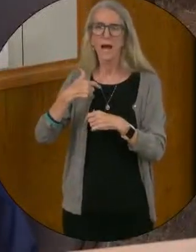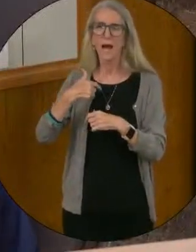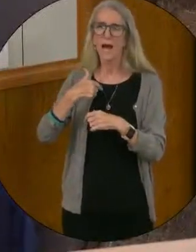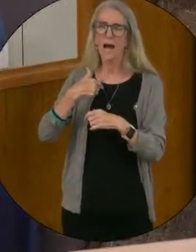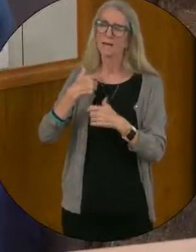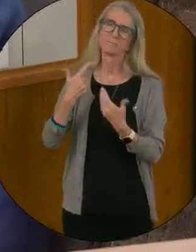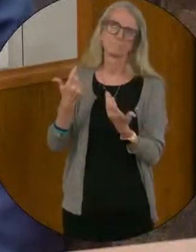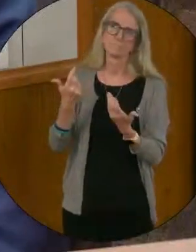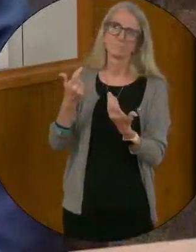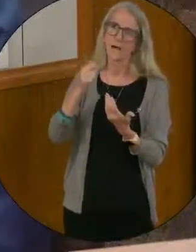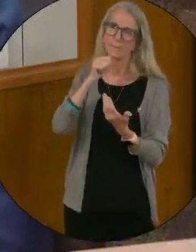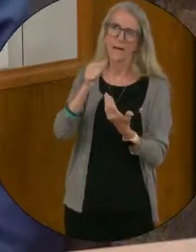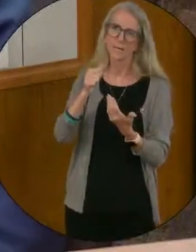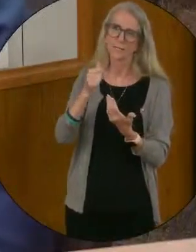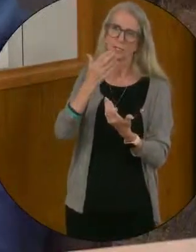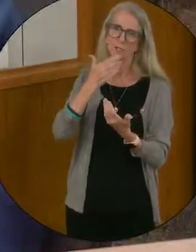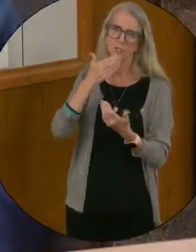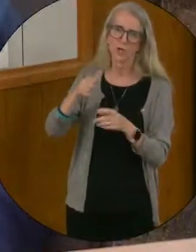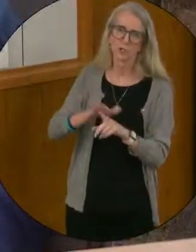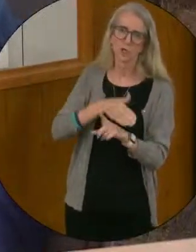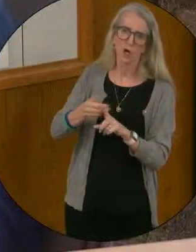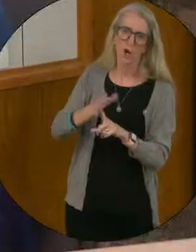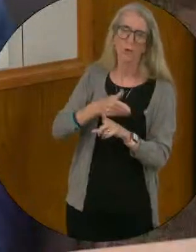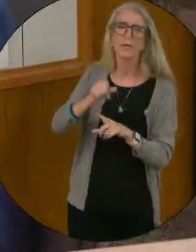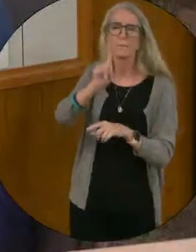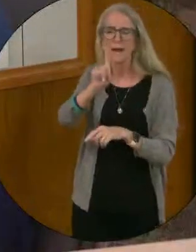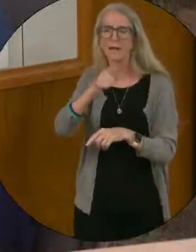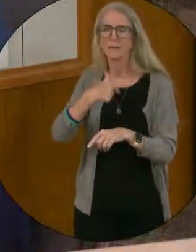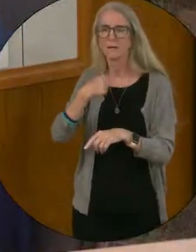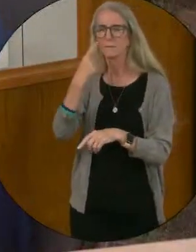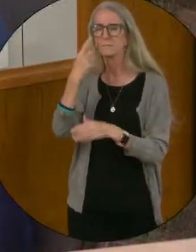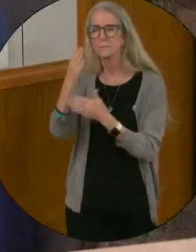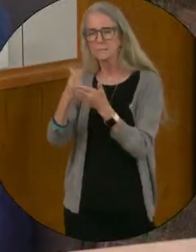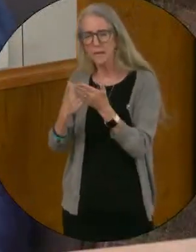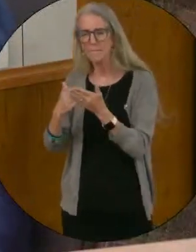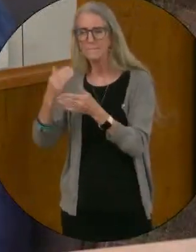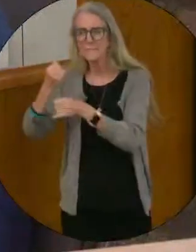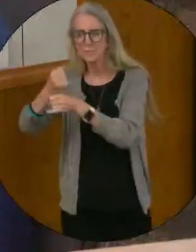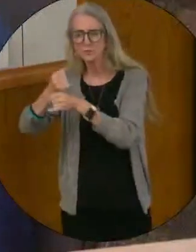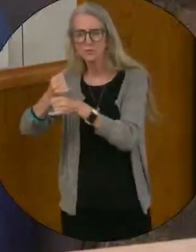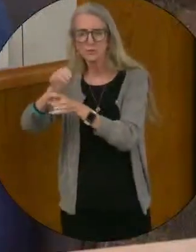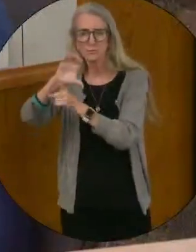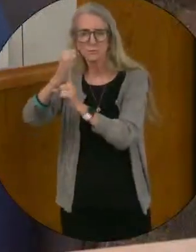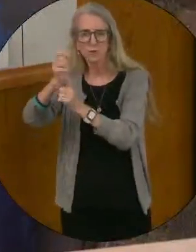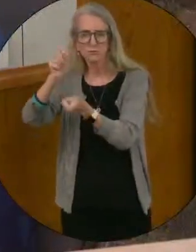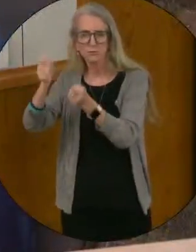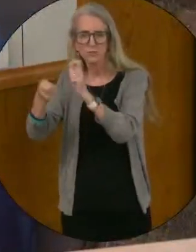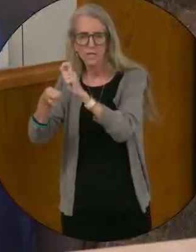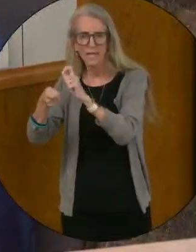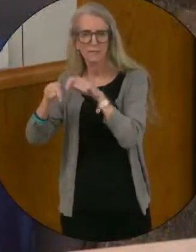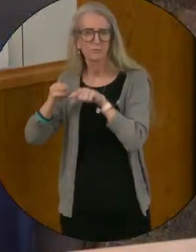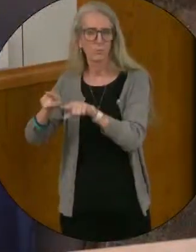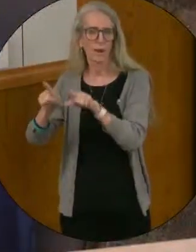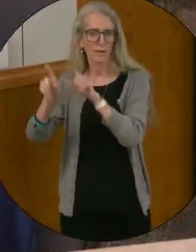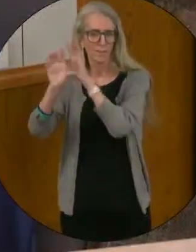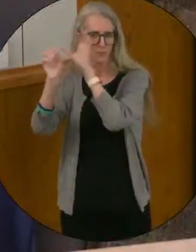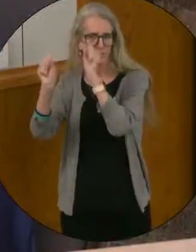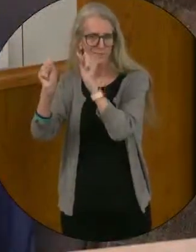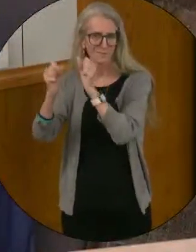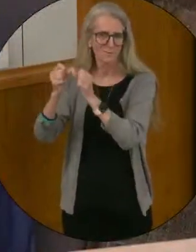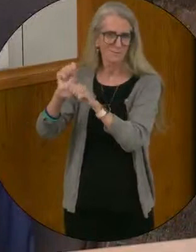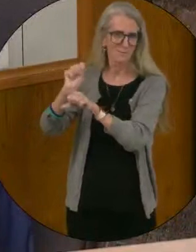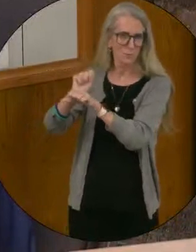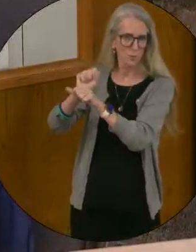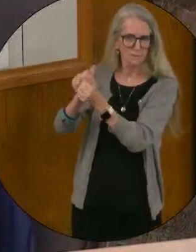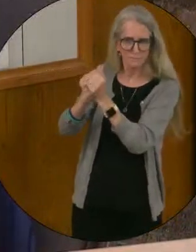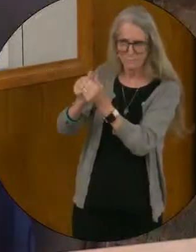to sugarcoat it, but I think it's been some institutional culture change that as he's working through with me.